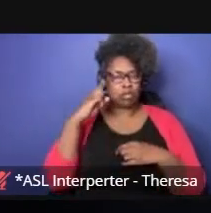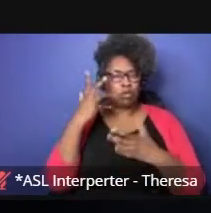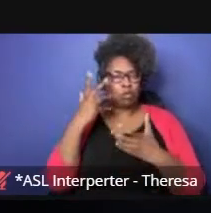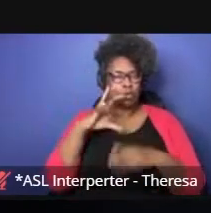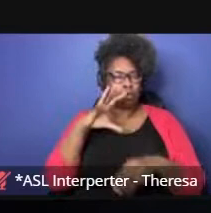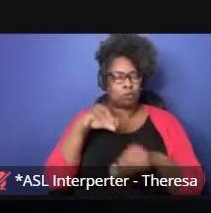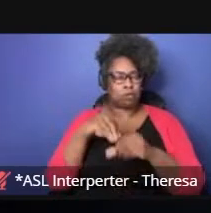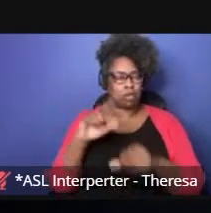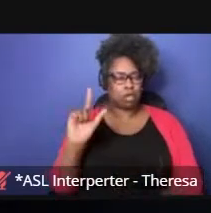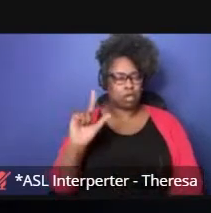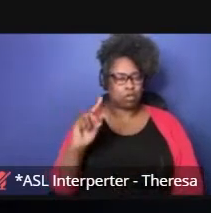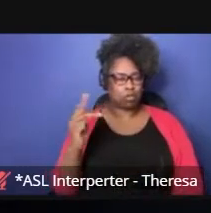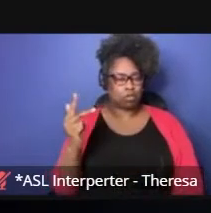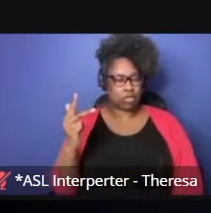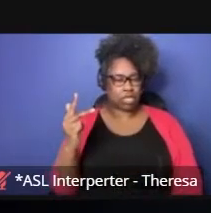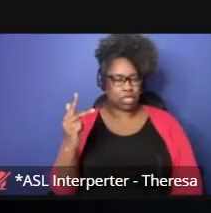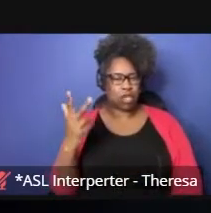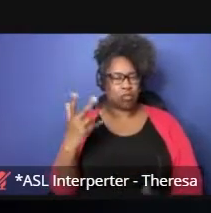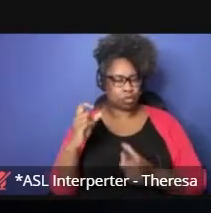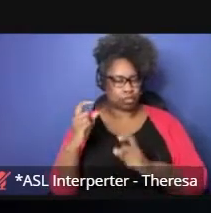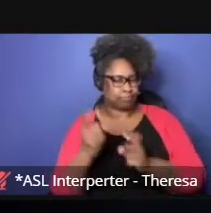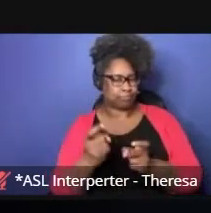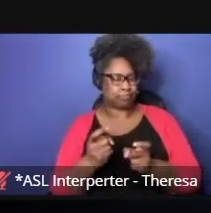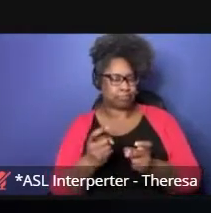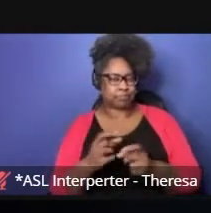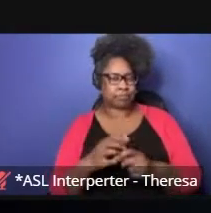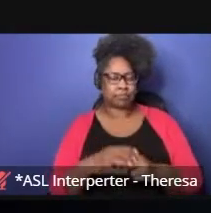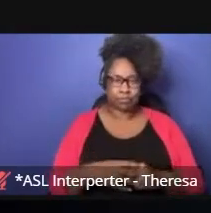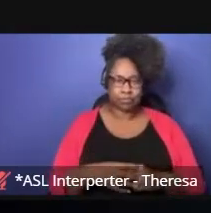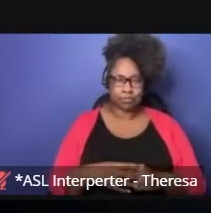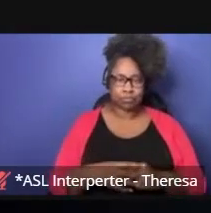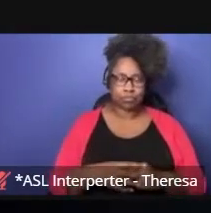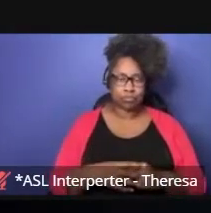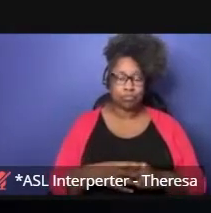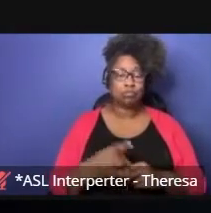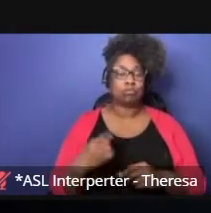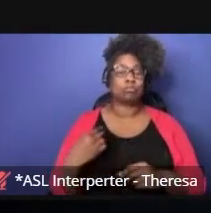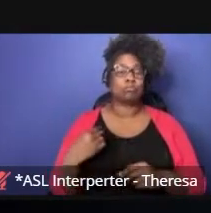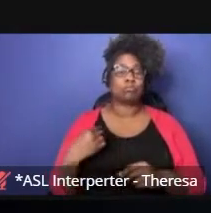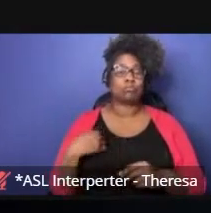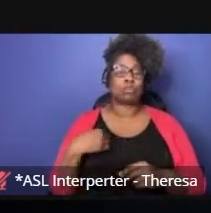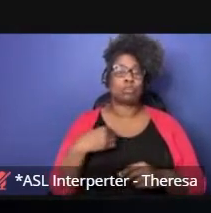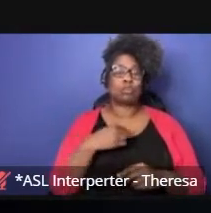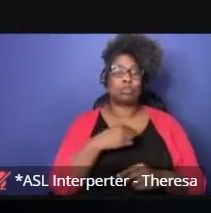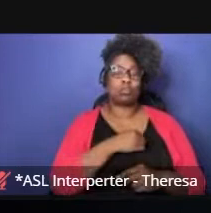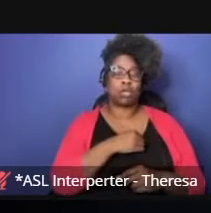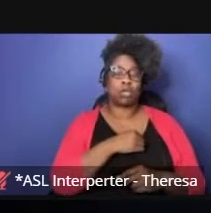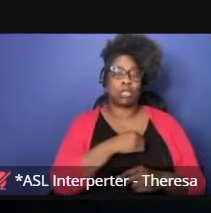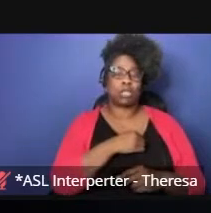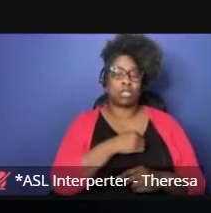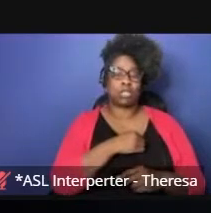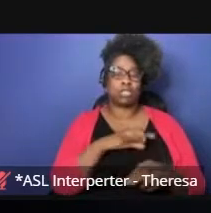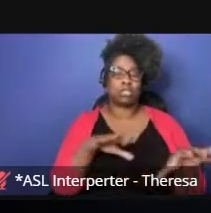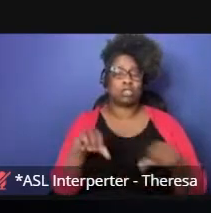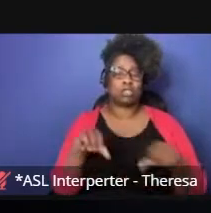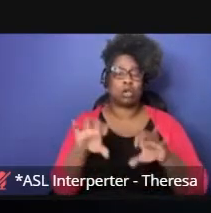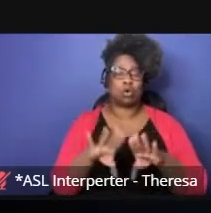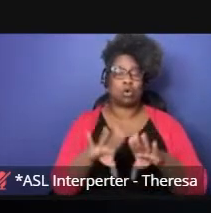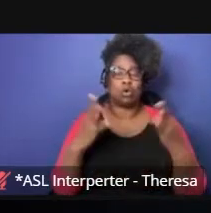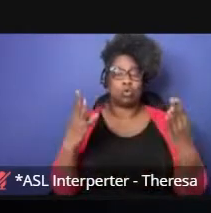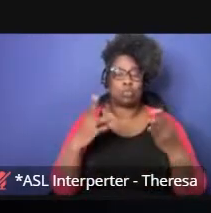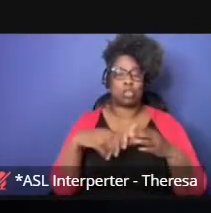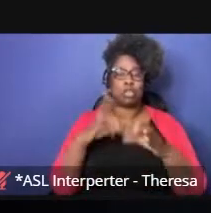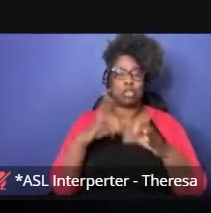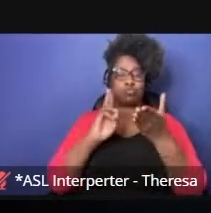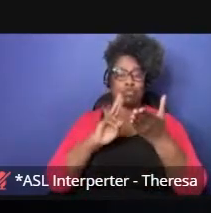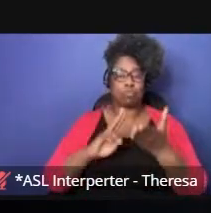L3 contribution. So we did our open enrollment via social media with just a Google